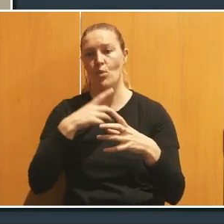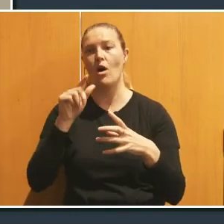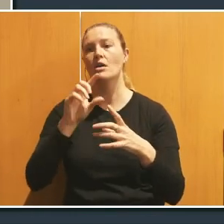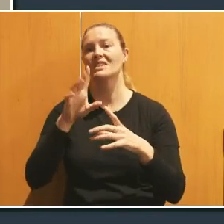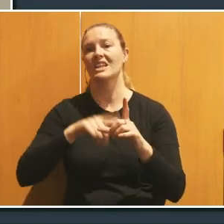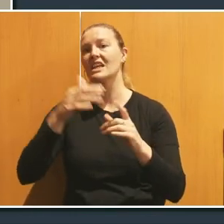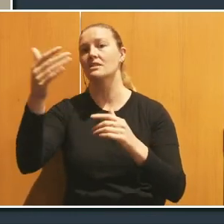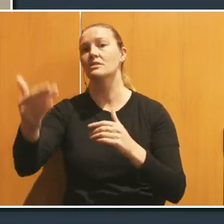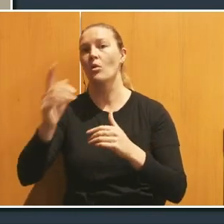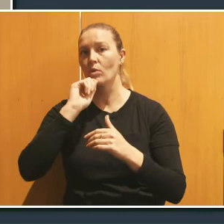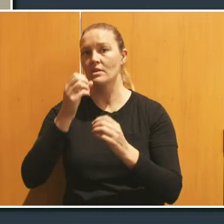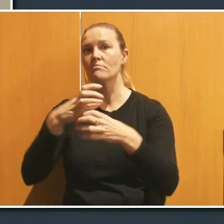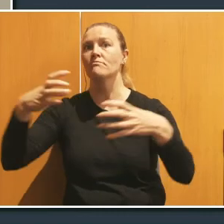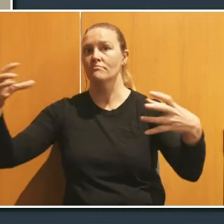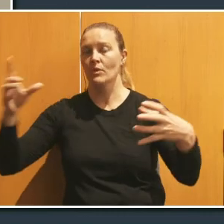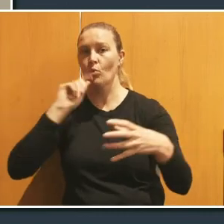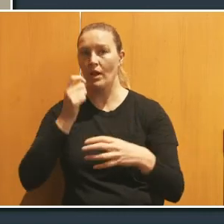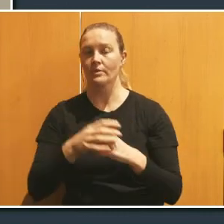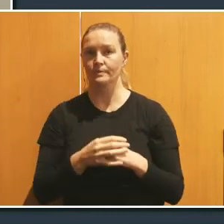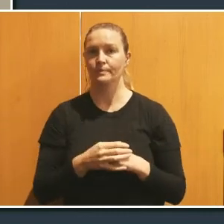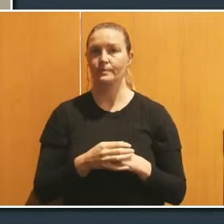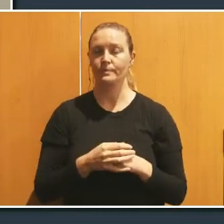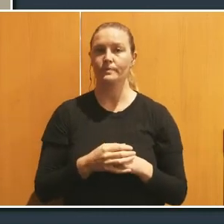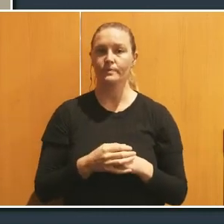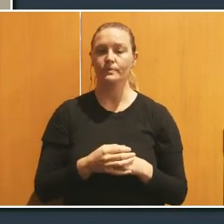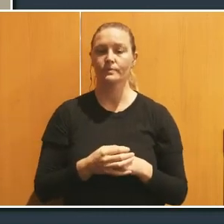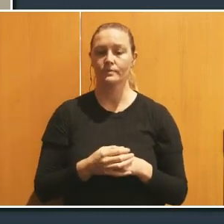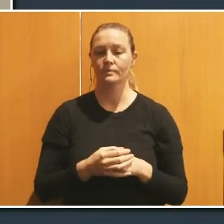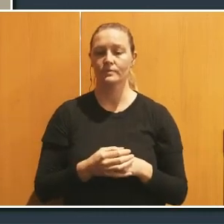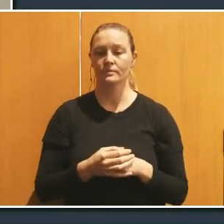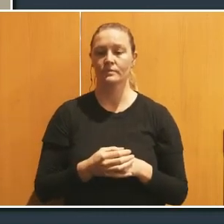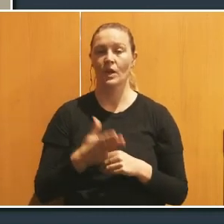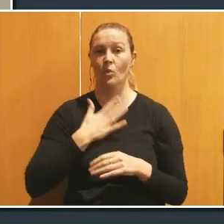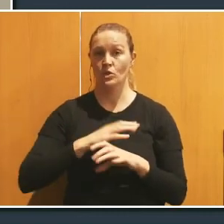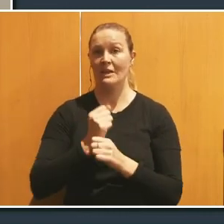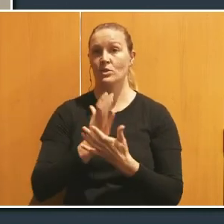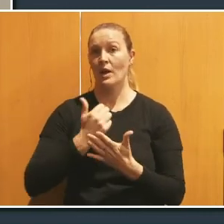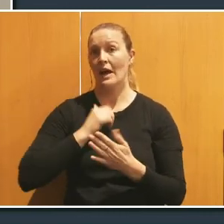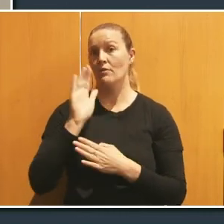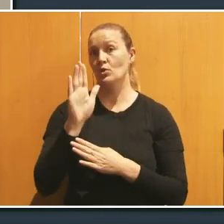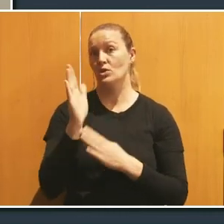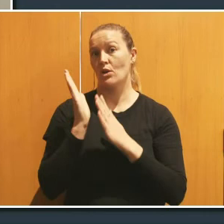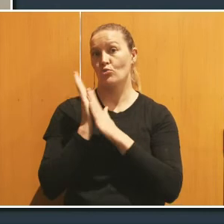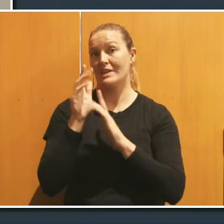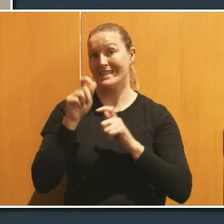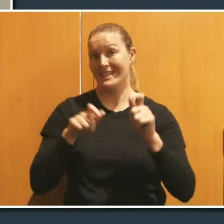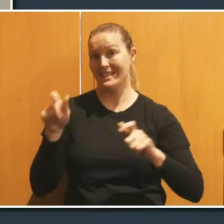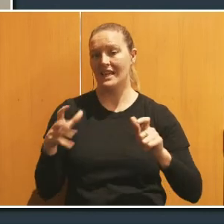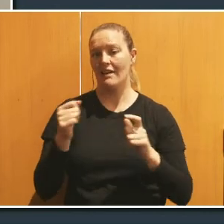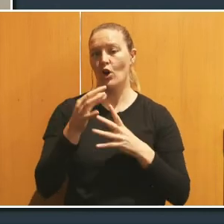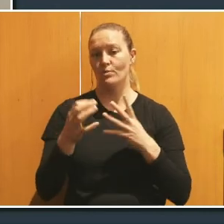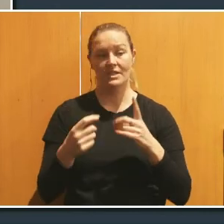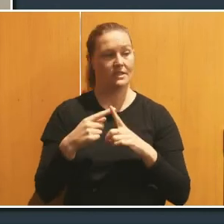So there's a big wave coming, and we want to ensure that our future residents have options and